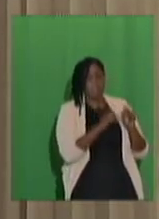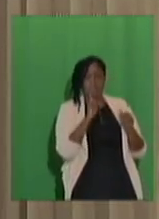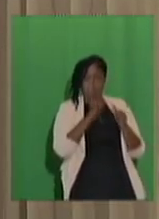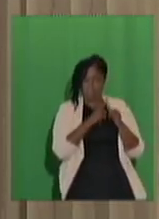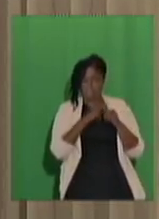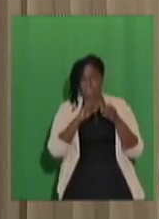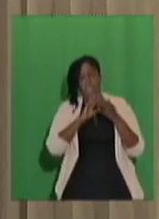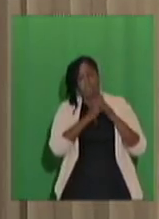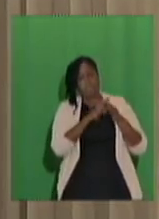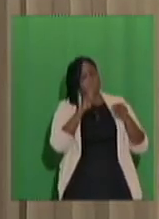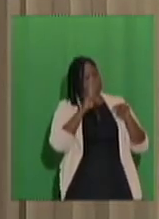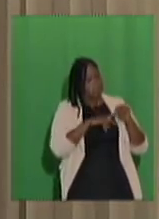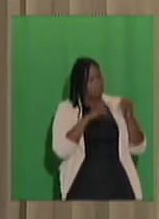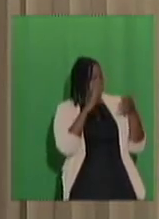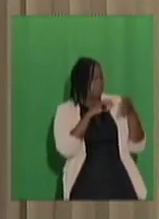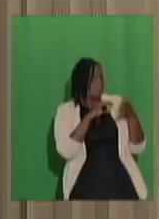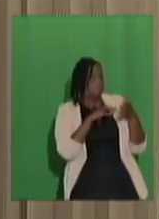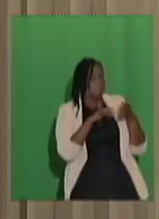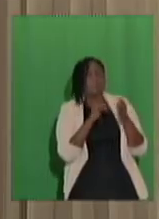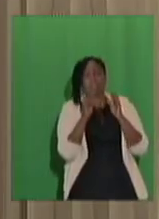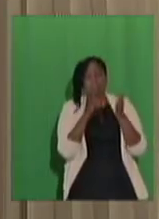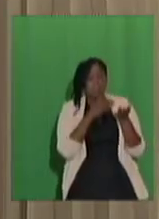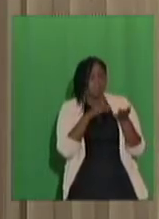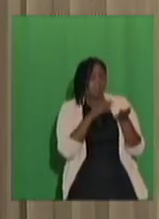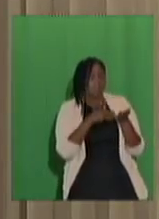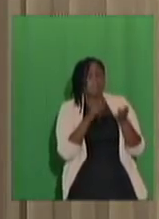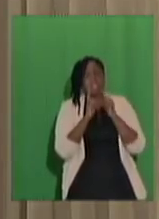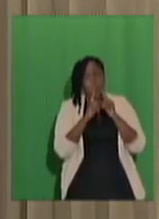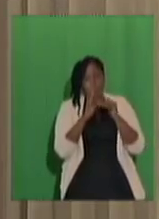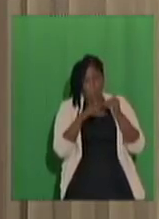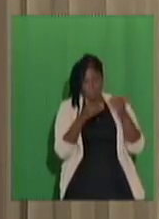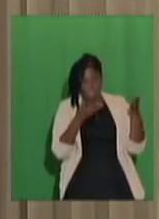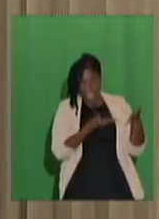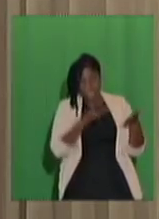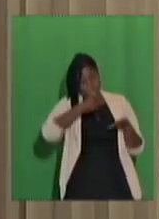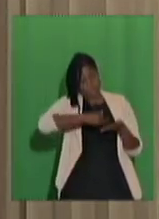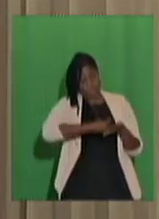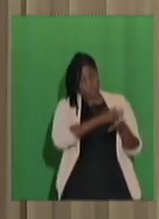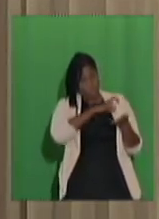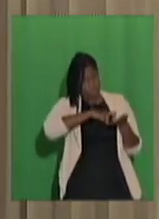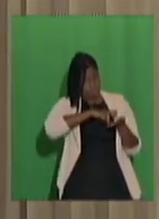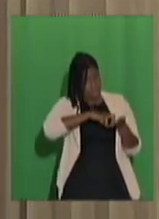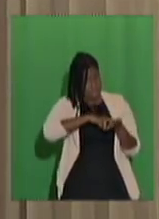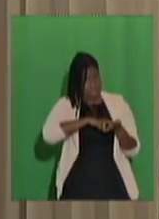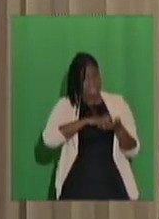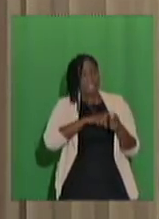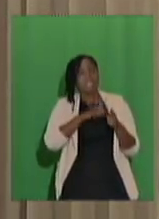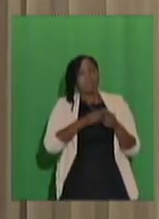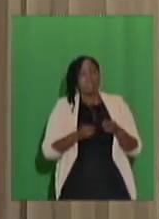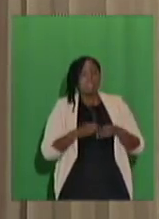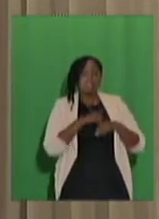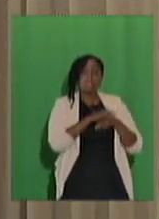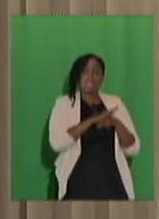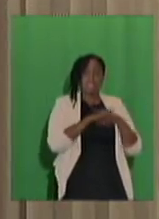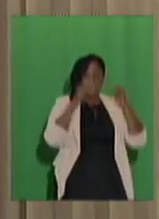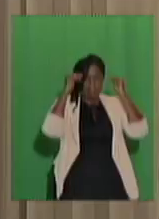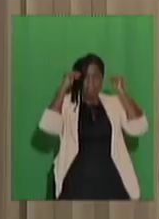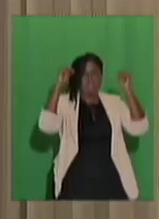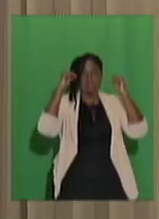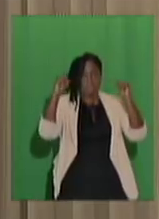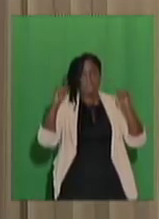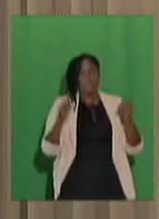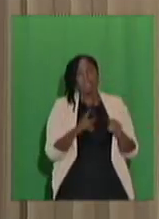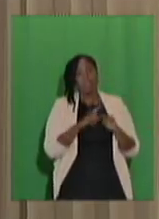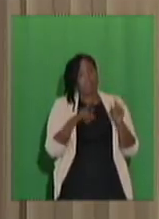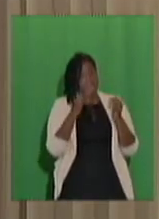terms of your second part of the question, as of this point, there's no recommended drug-specific treatment for the